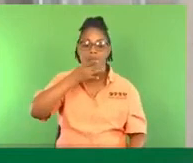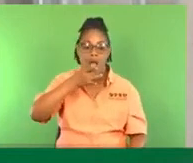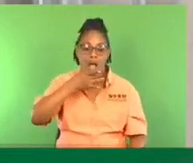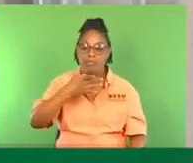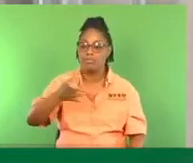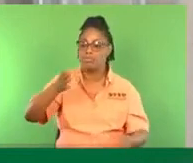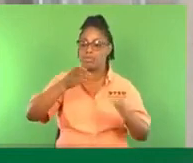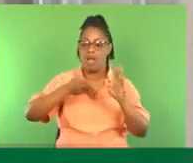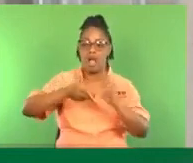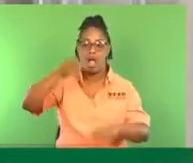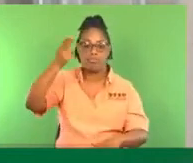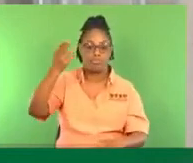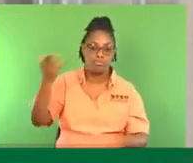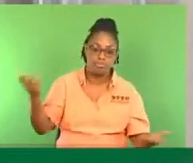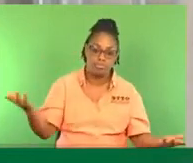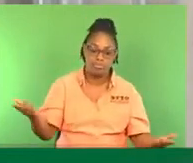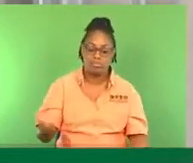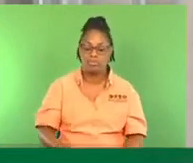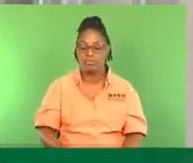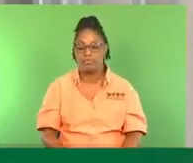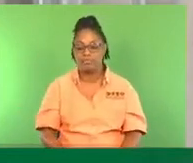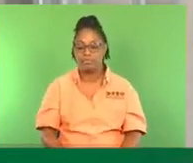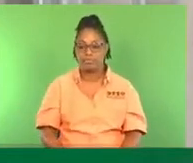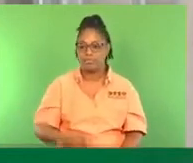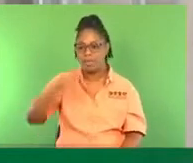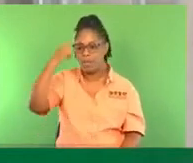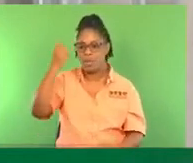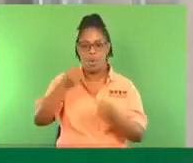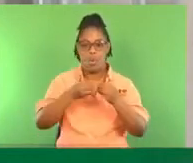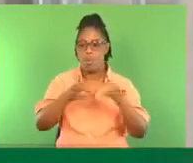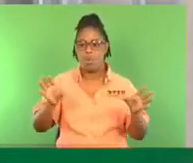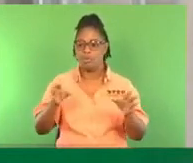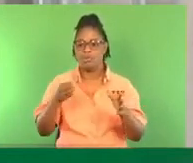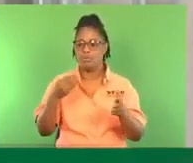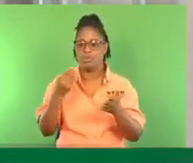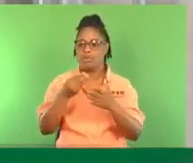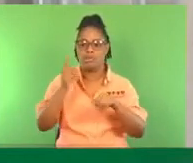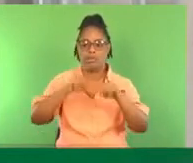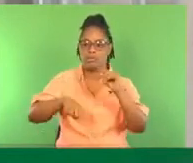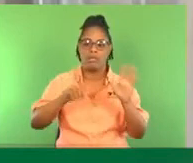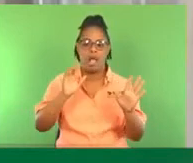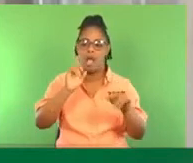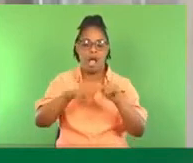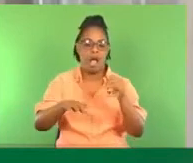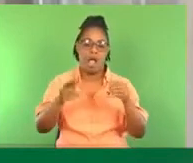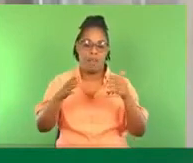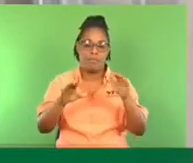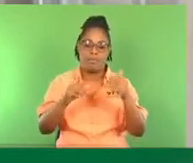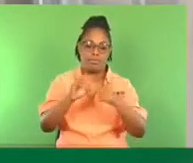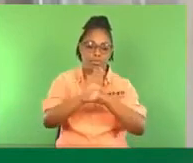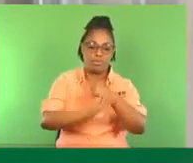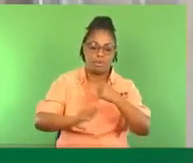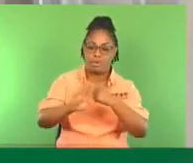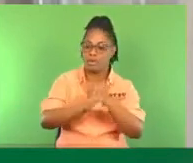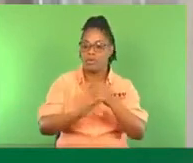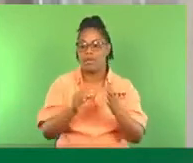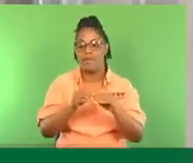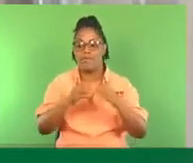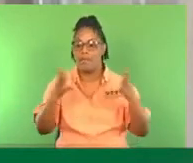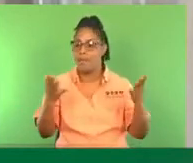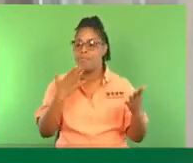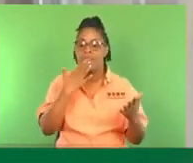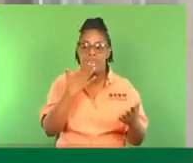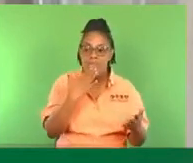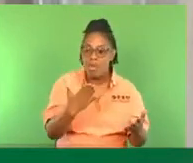to keep us safe. They have failed to provide the necessary goods and services that we depend